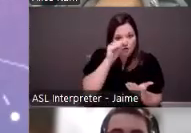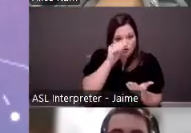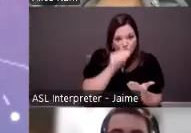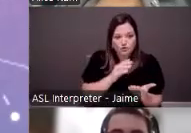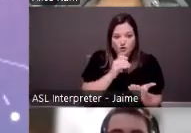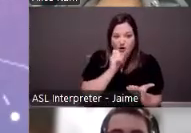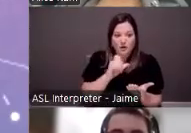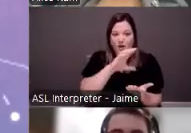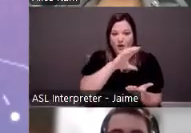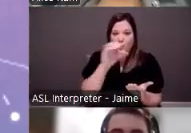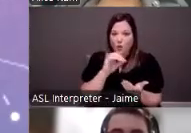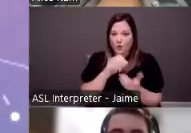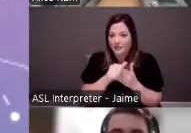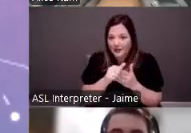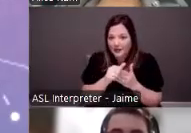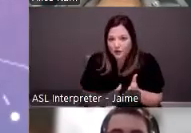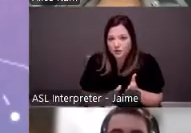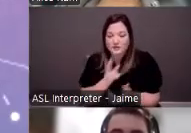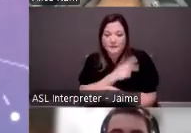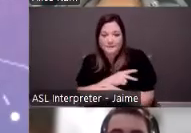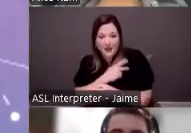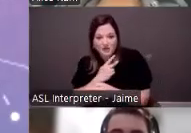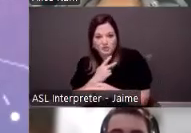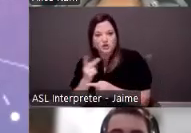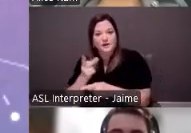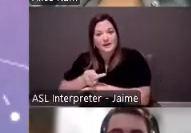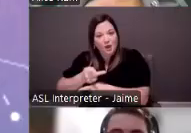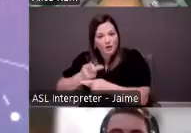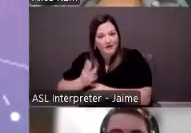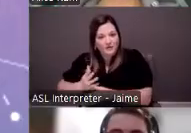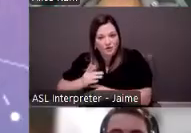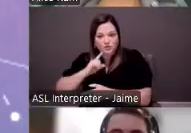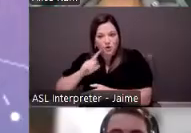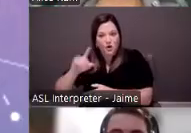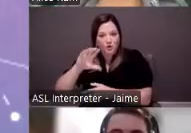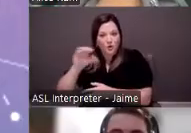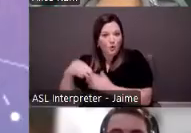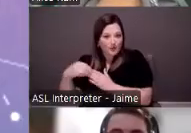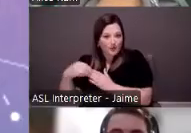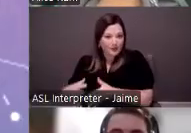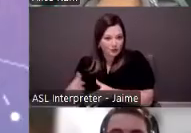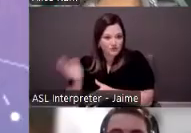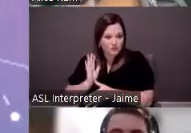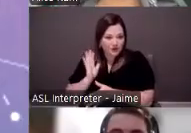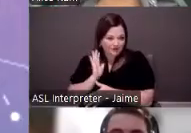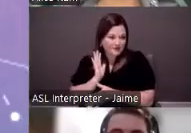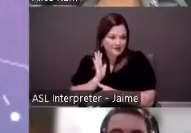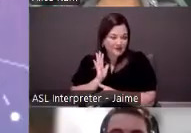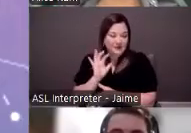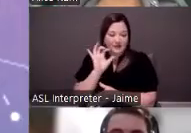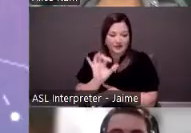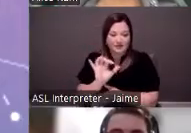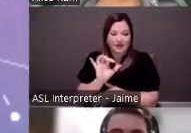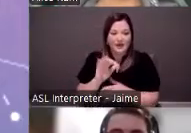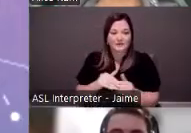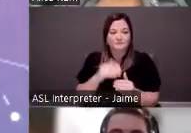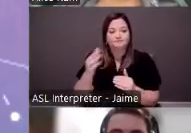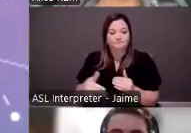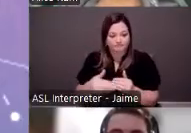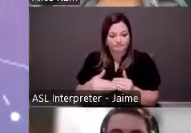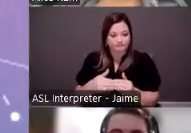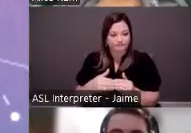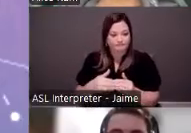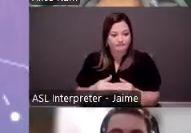and not having patient and caregivers as co-leader in our previous model. And that's how we subsequently improve on it